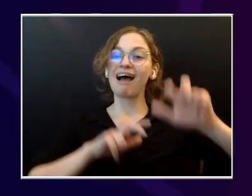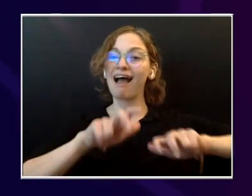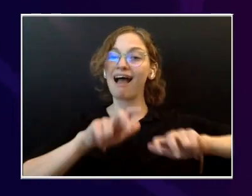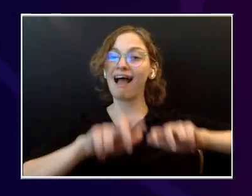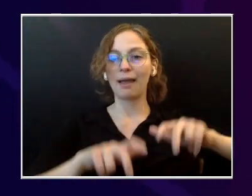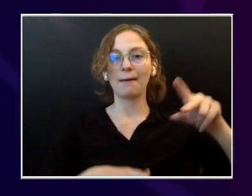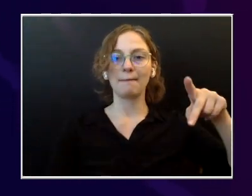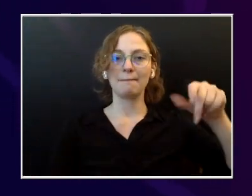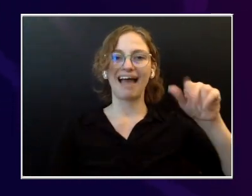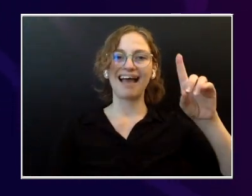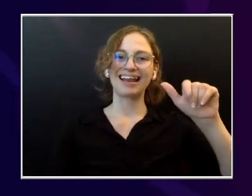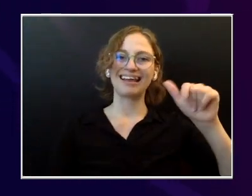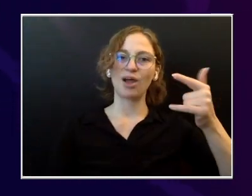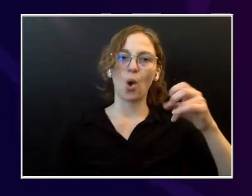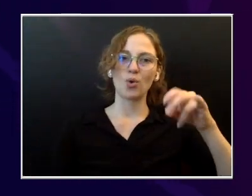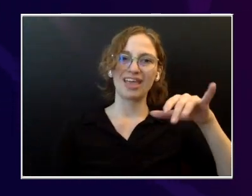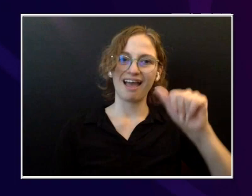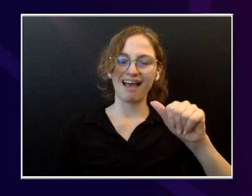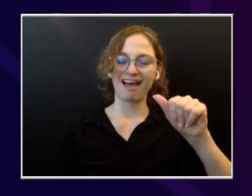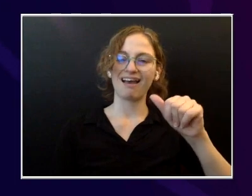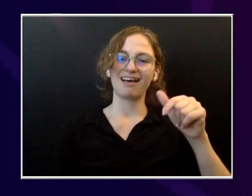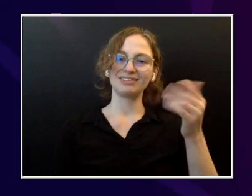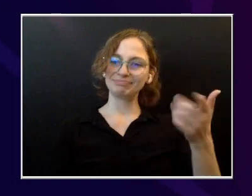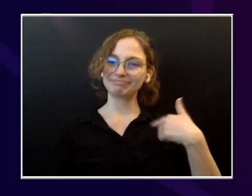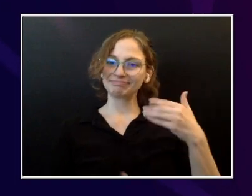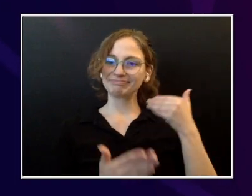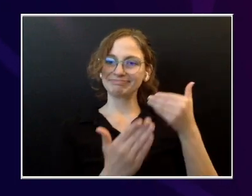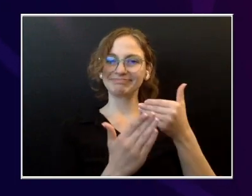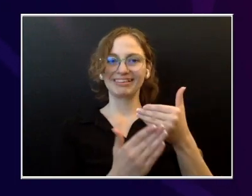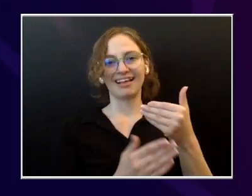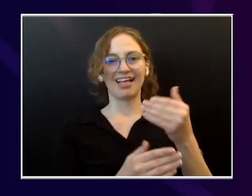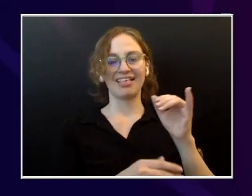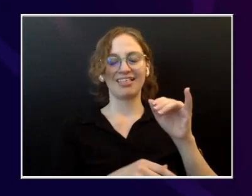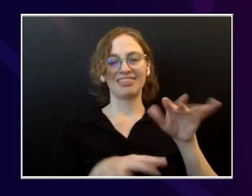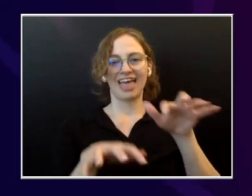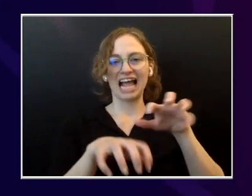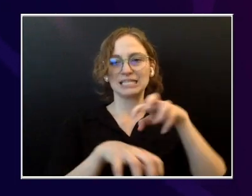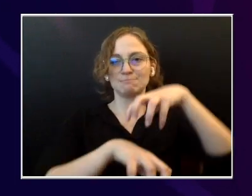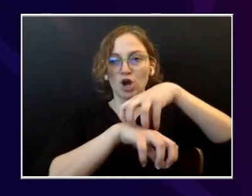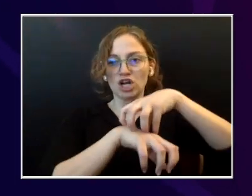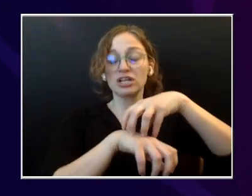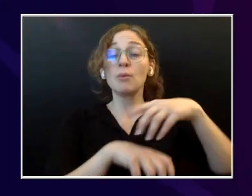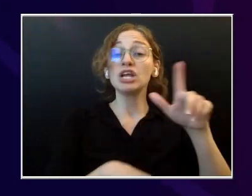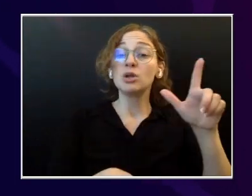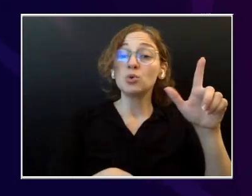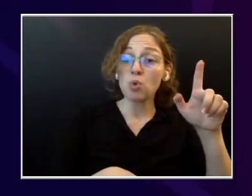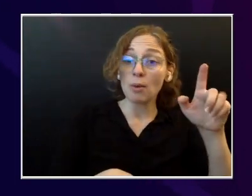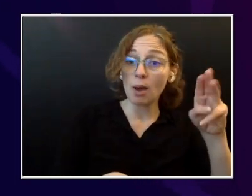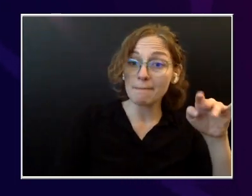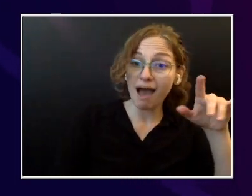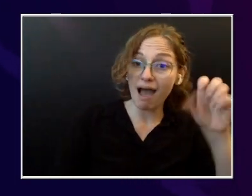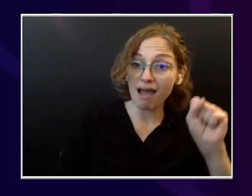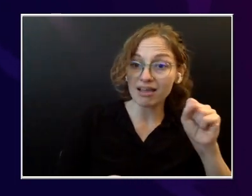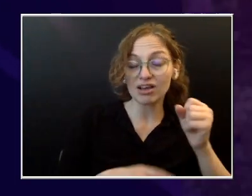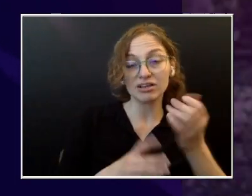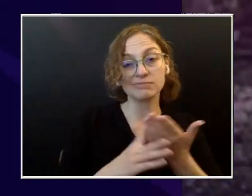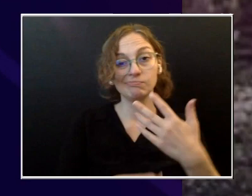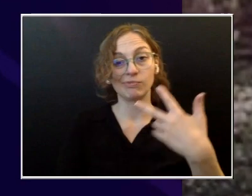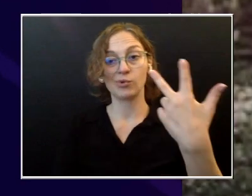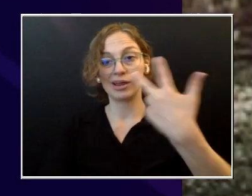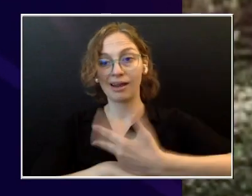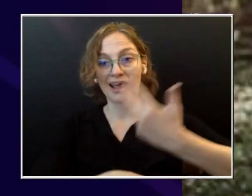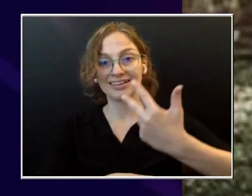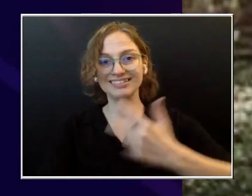down by the icebergs, and we did 21 miles in 3 days. And so wow, that's amazing. She would be. That is absolutely. You can